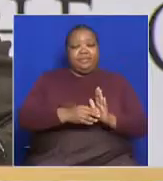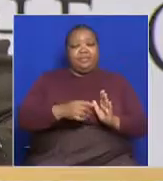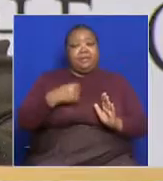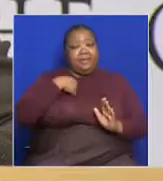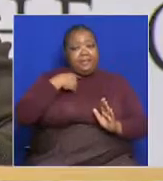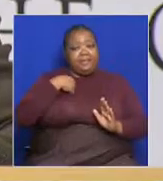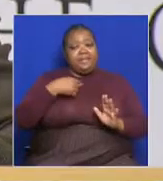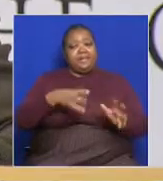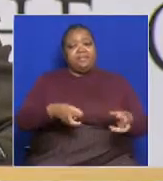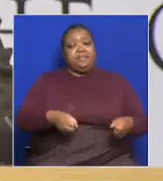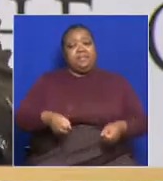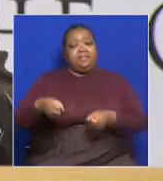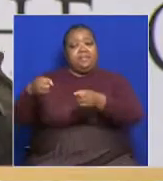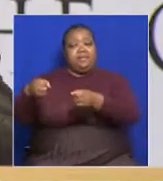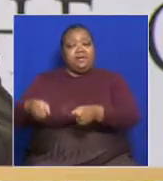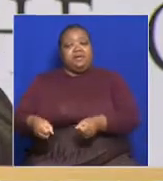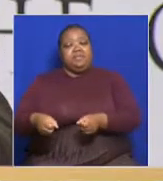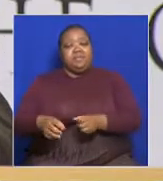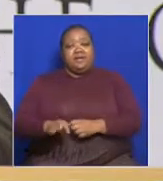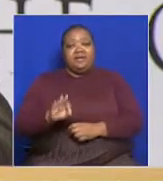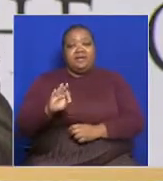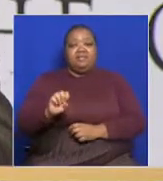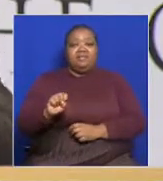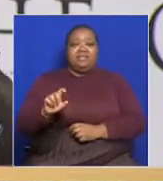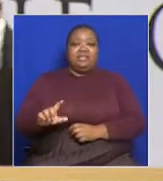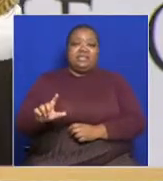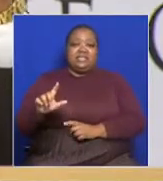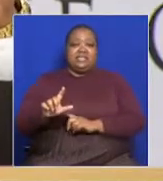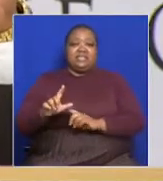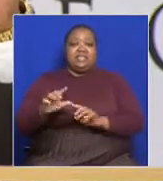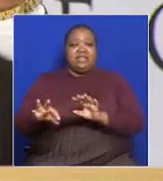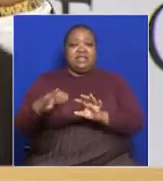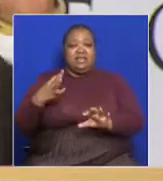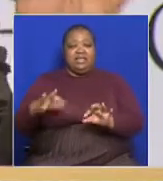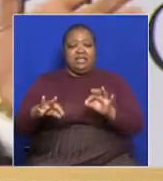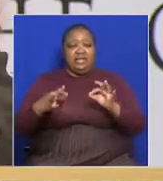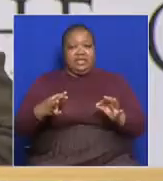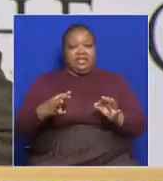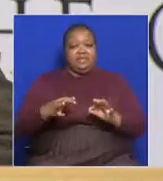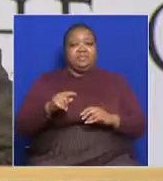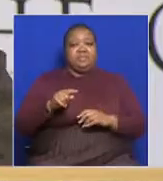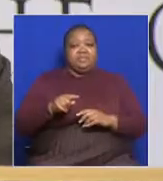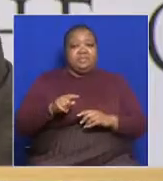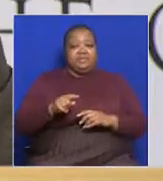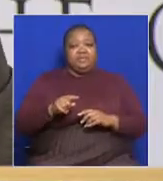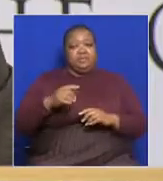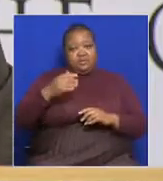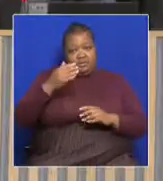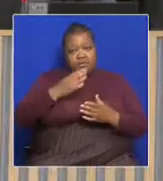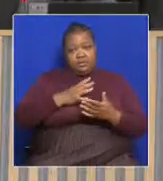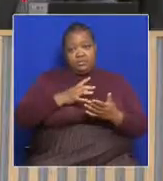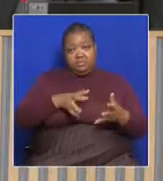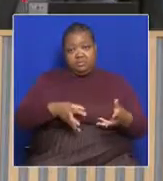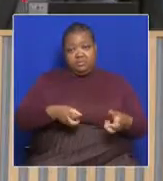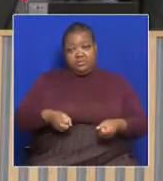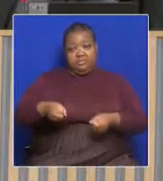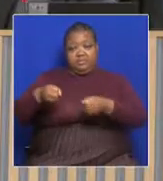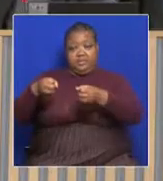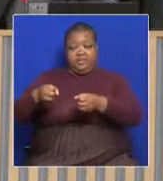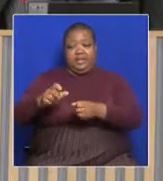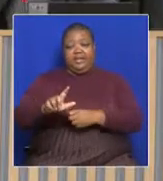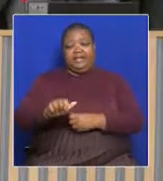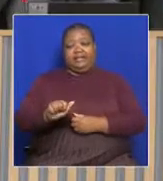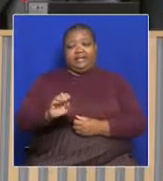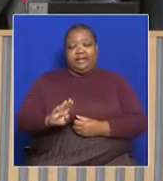analysis to the FSL. Yes. Would be a correct terminology for when you are indeed conveying it to the lab. No, forget about